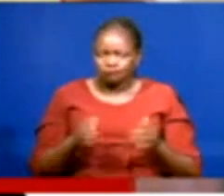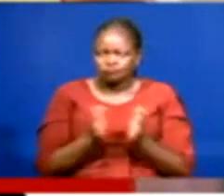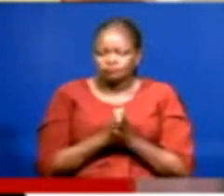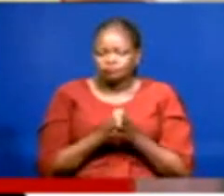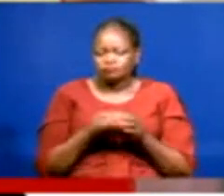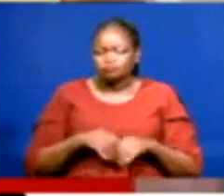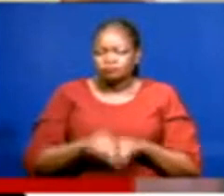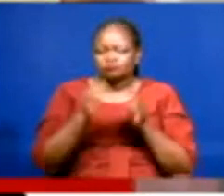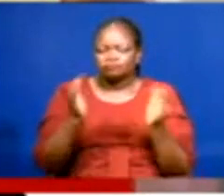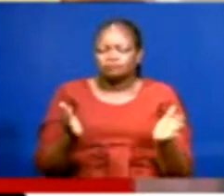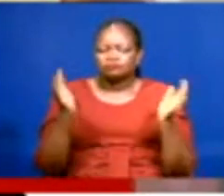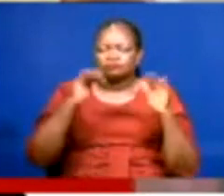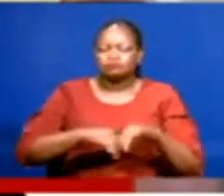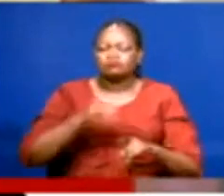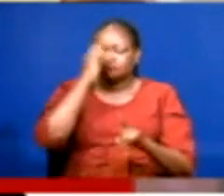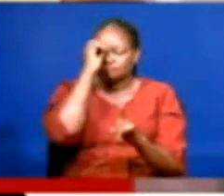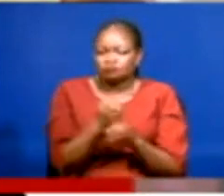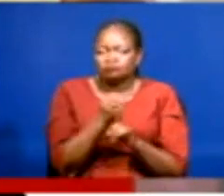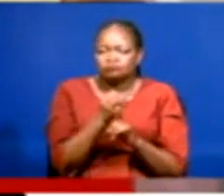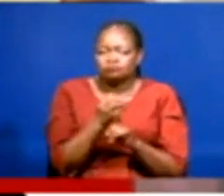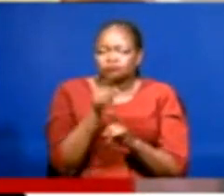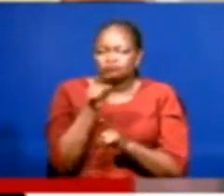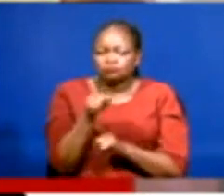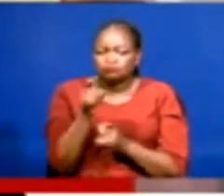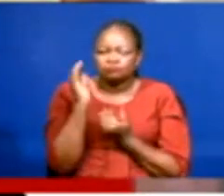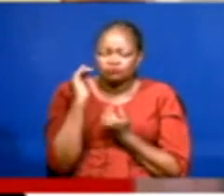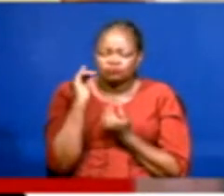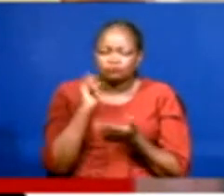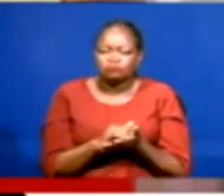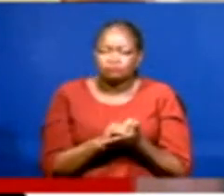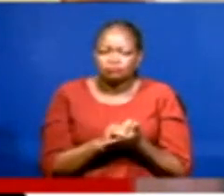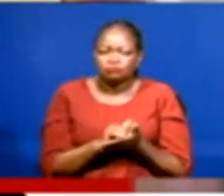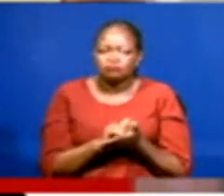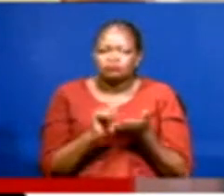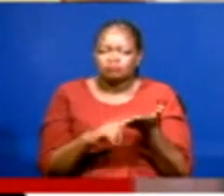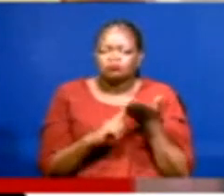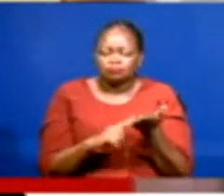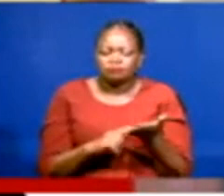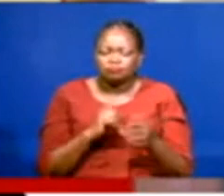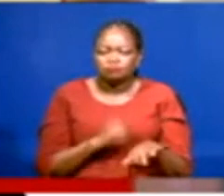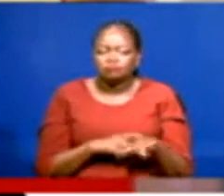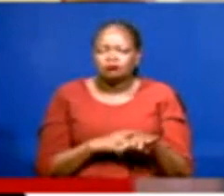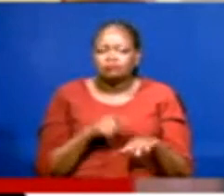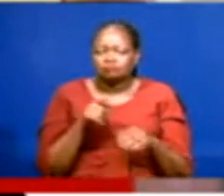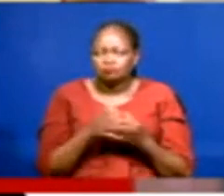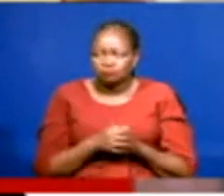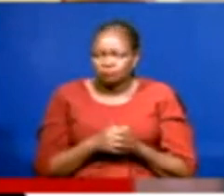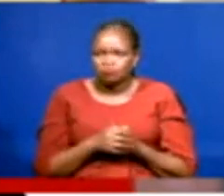this conference objectives, it is my hope that the discussions